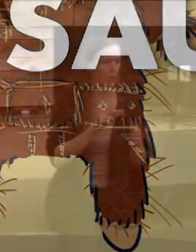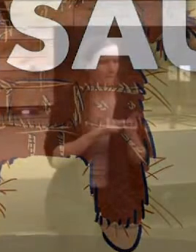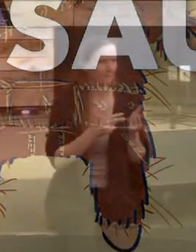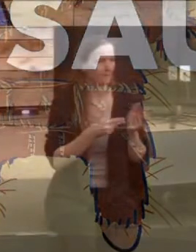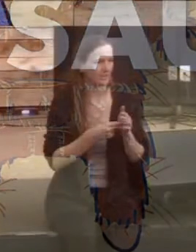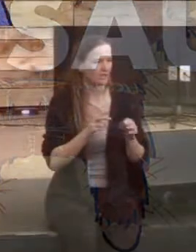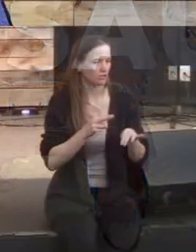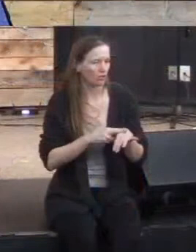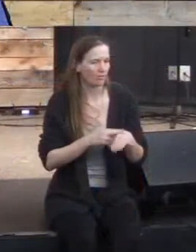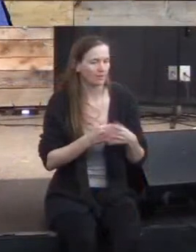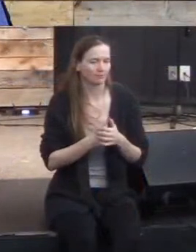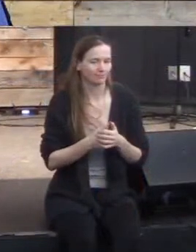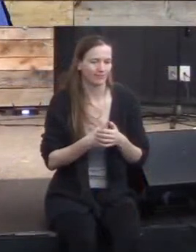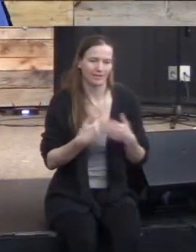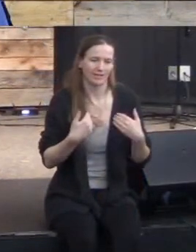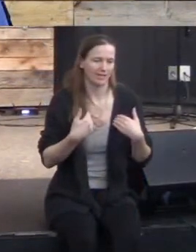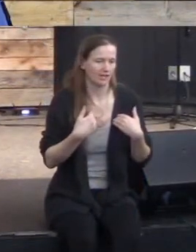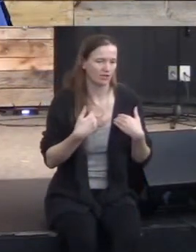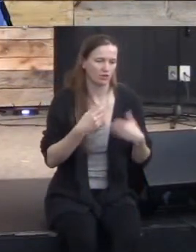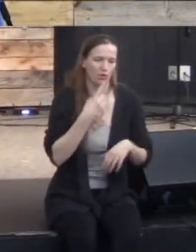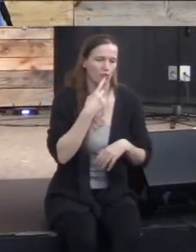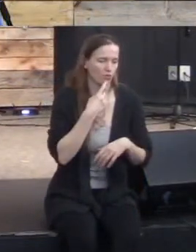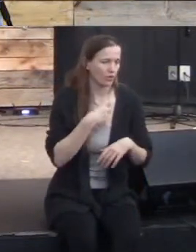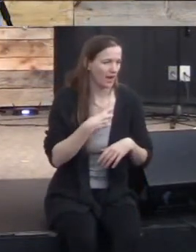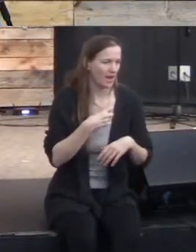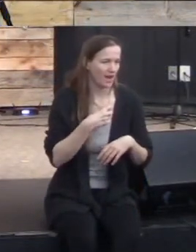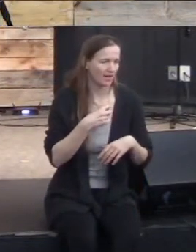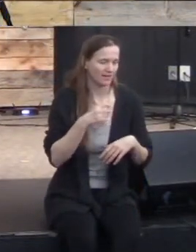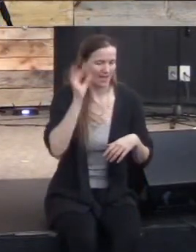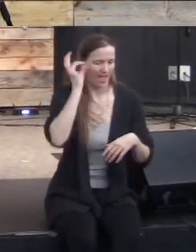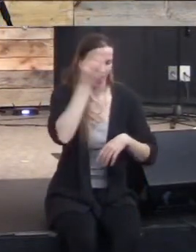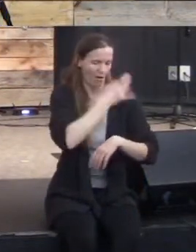Jacob comes out and he's a smooth-skinned brother.